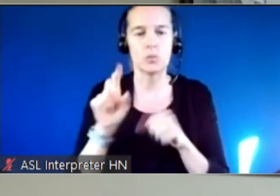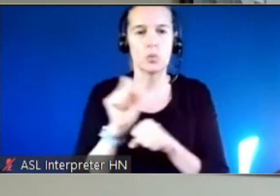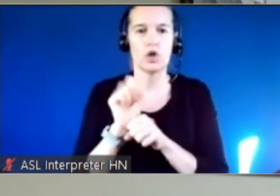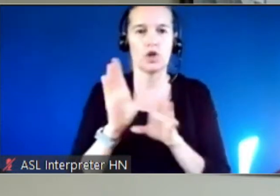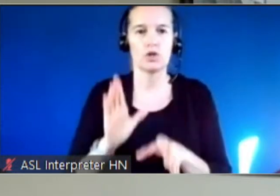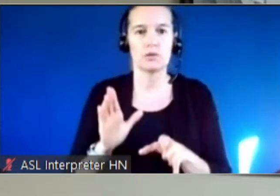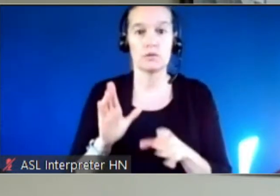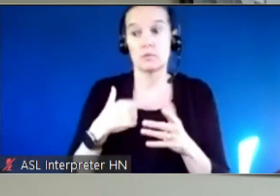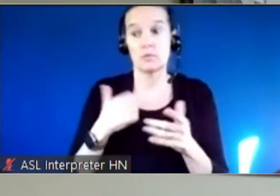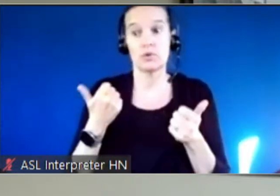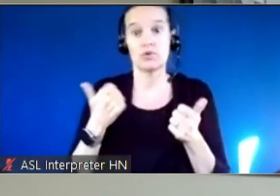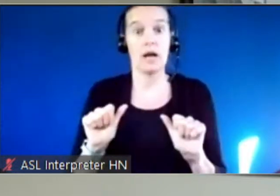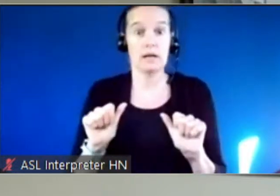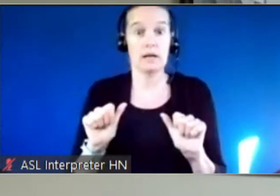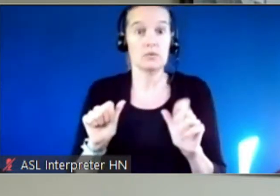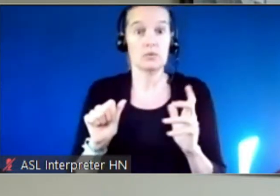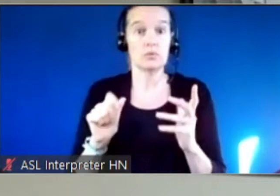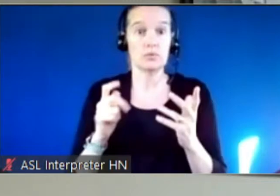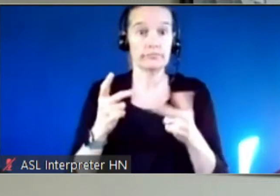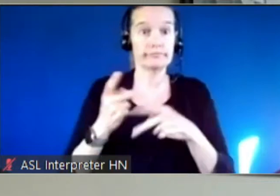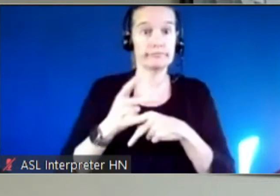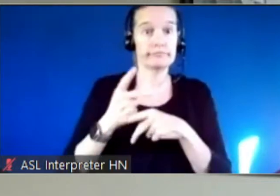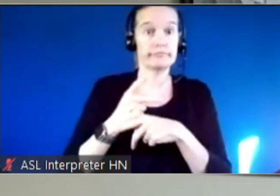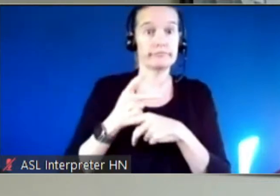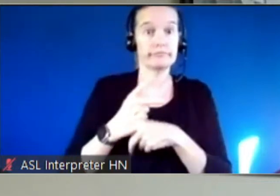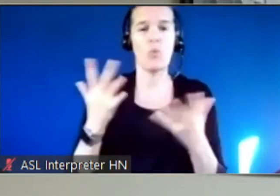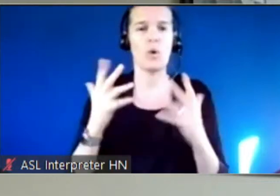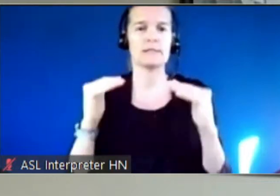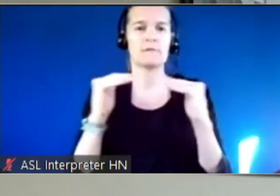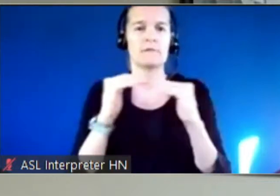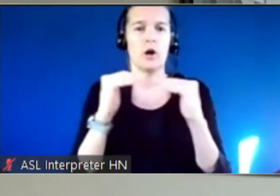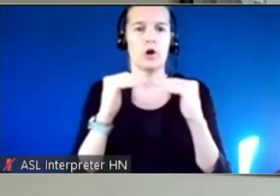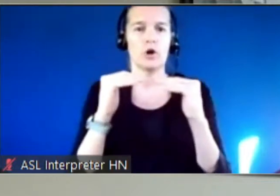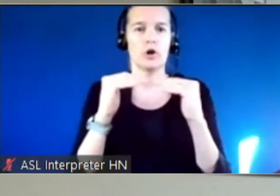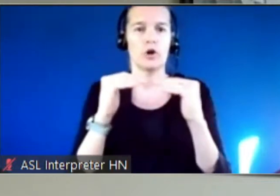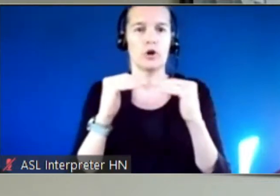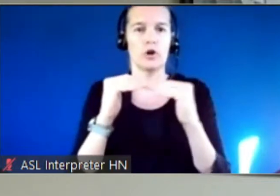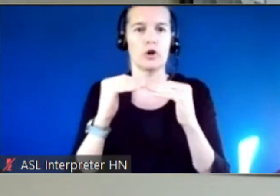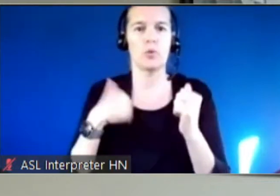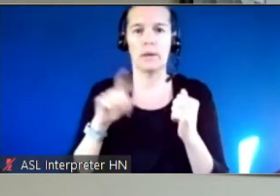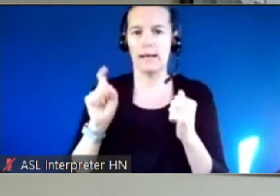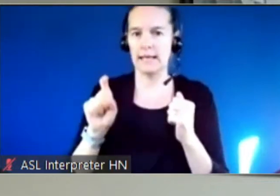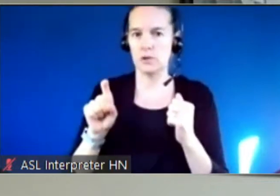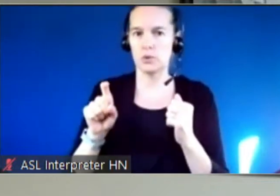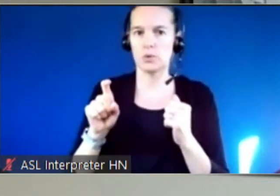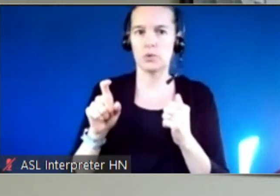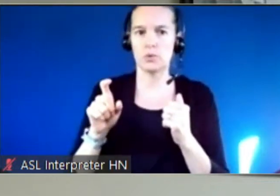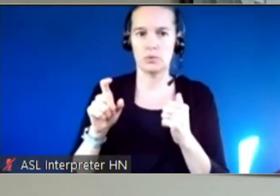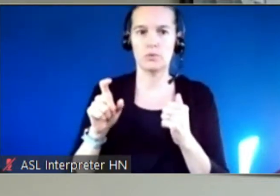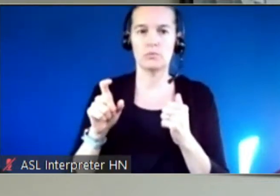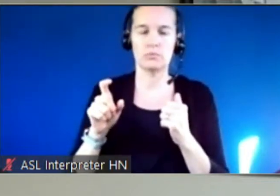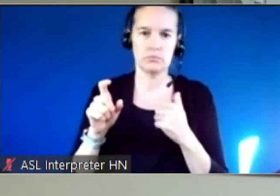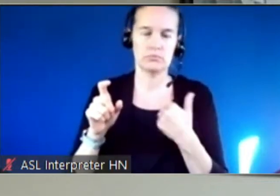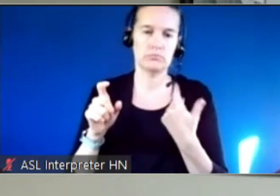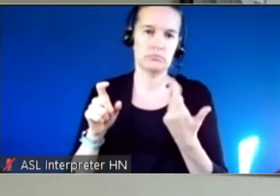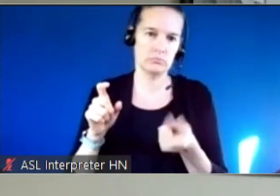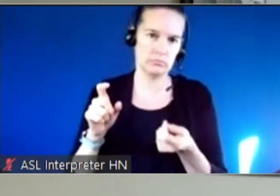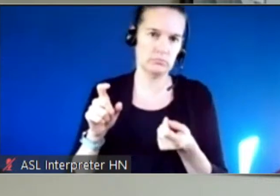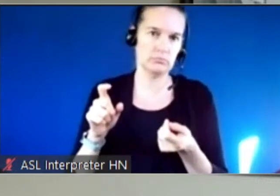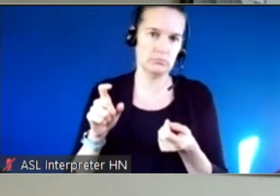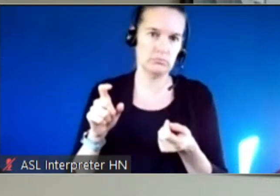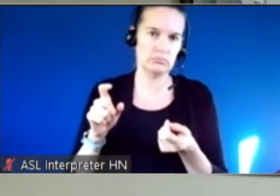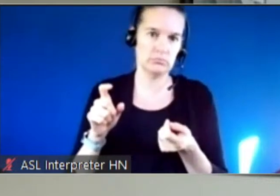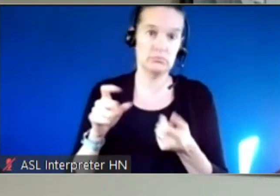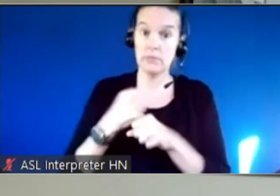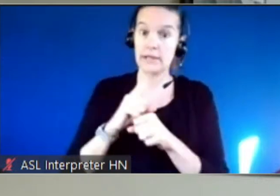can. But there is also a fairness issue, and we have to identify that people are who they say